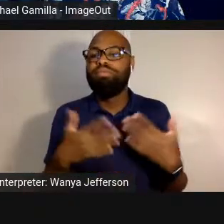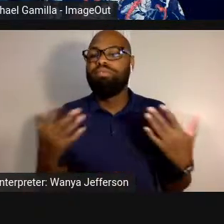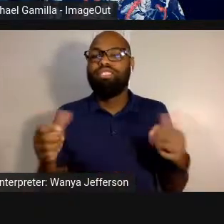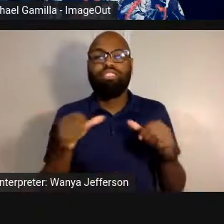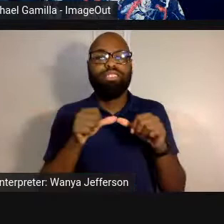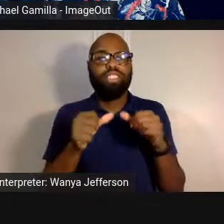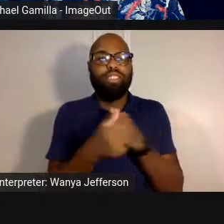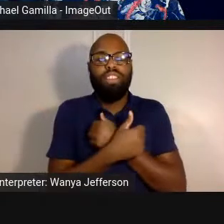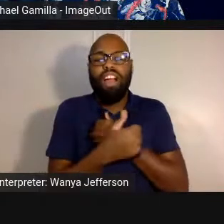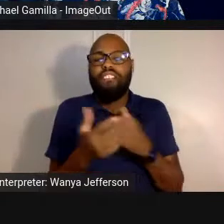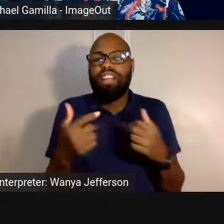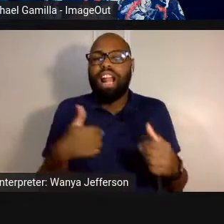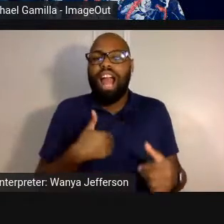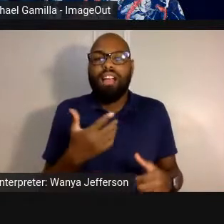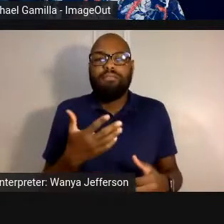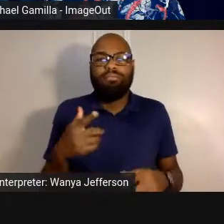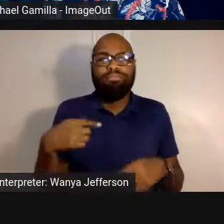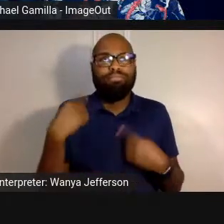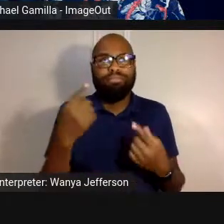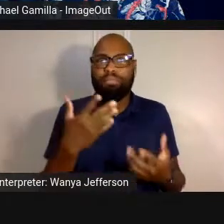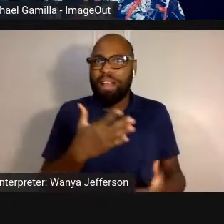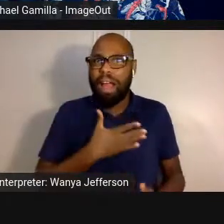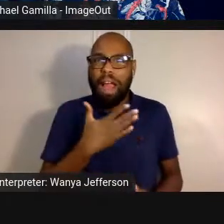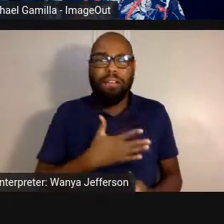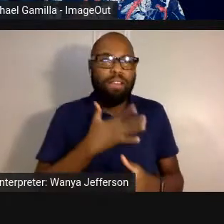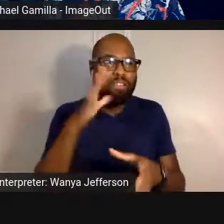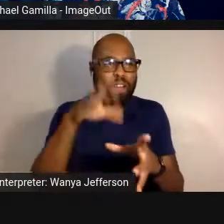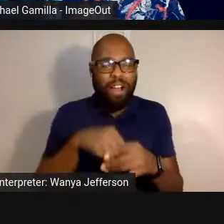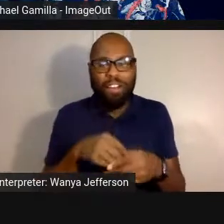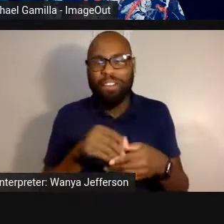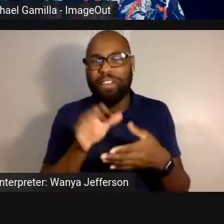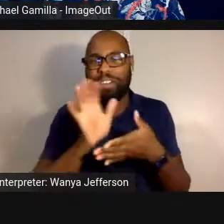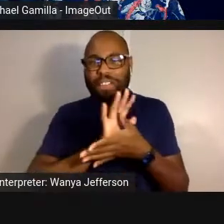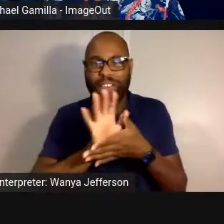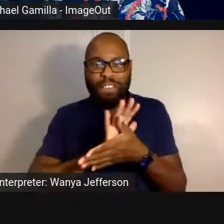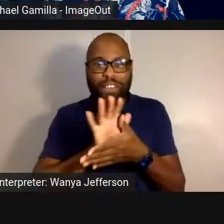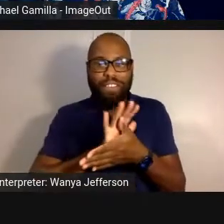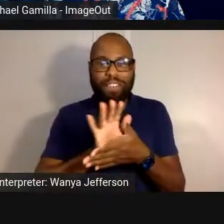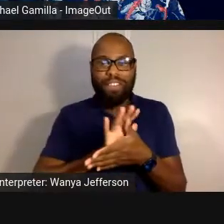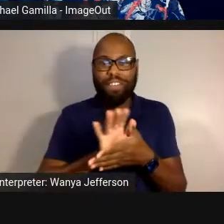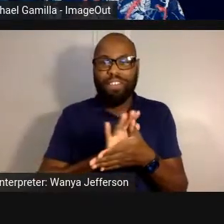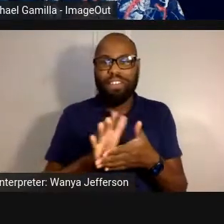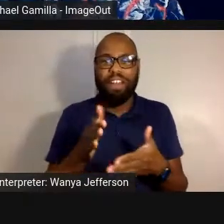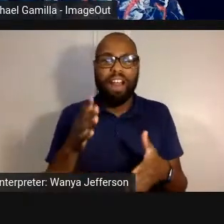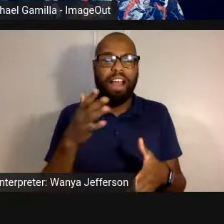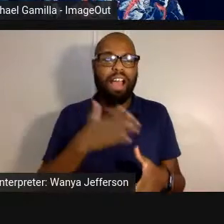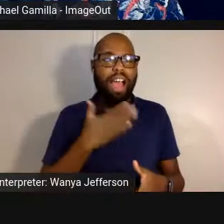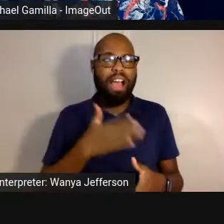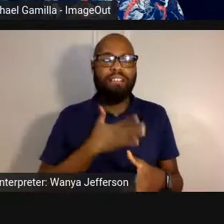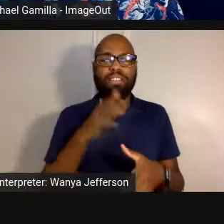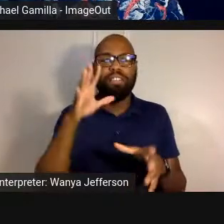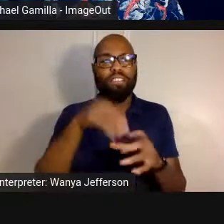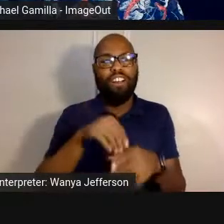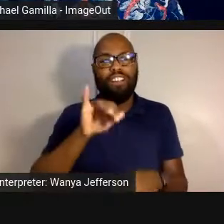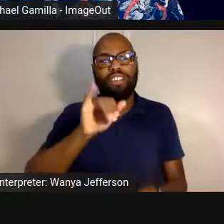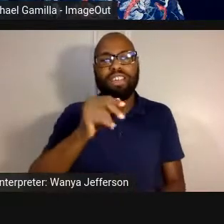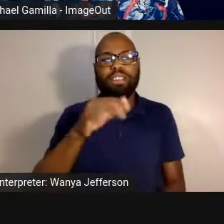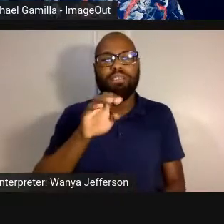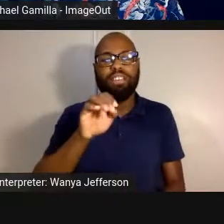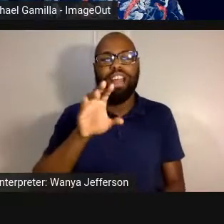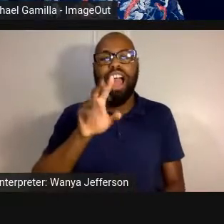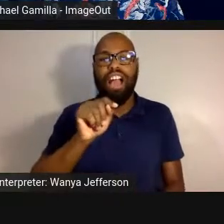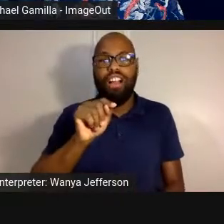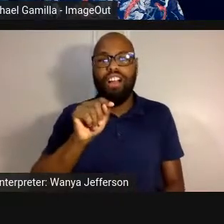so happy to be part of the film. I'm so happy to be part of Image Out Film Festival. And I invite everyone to watch our film